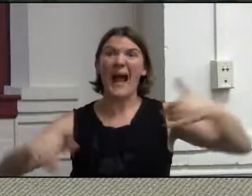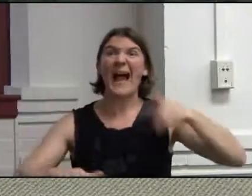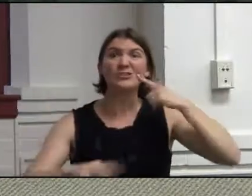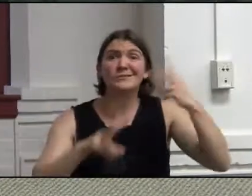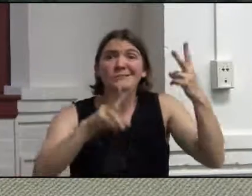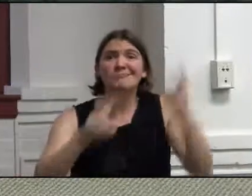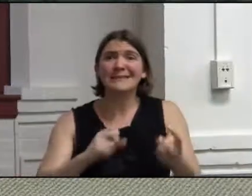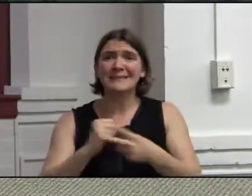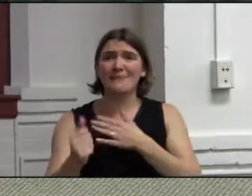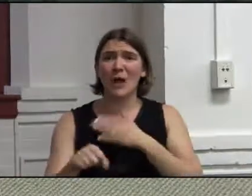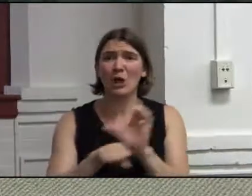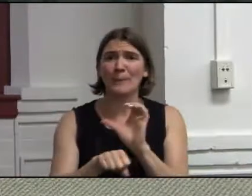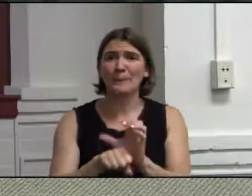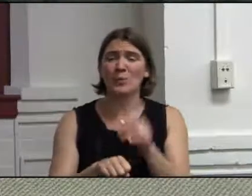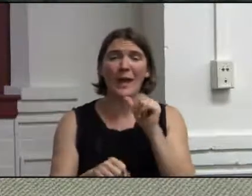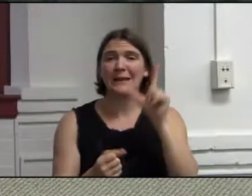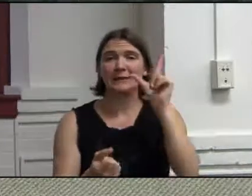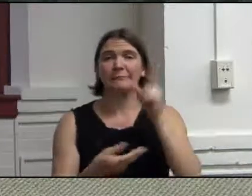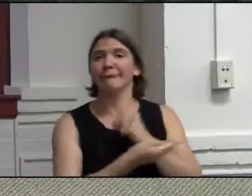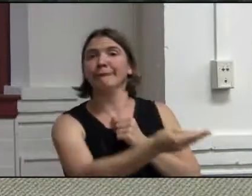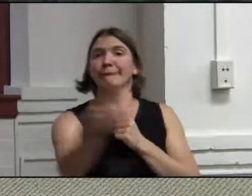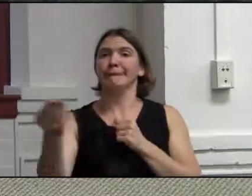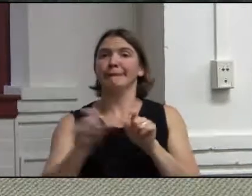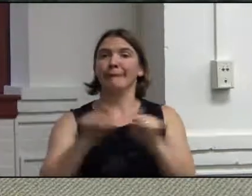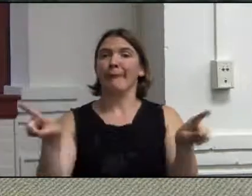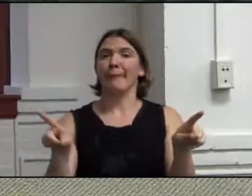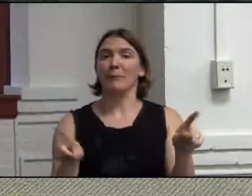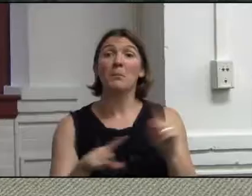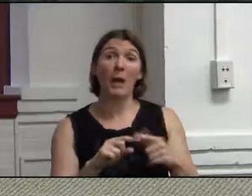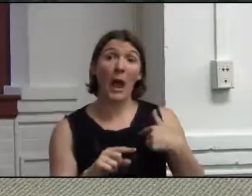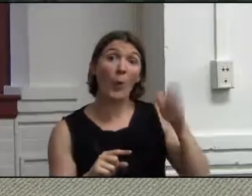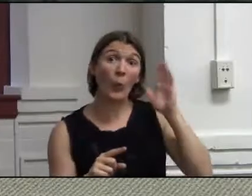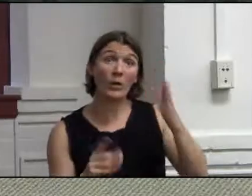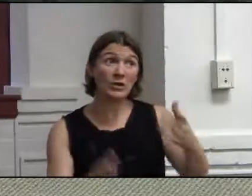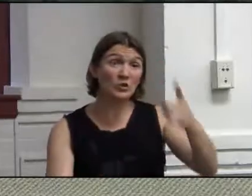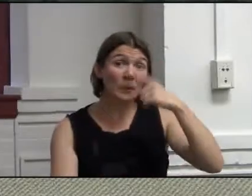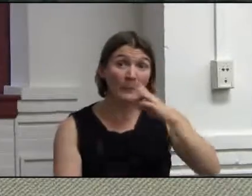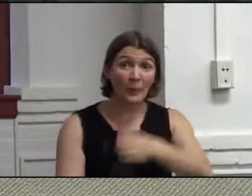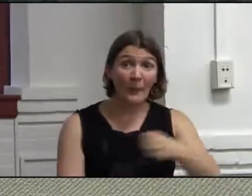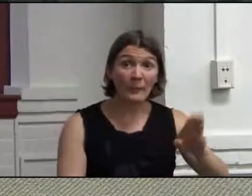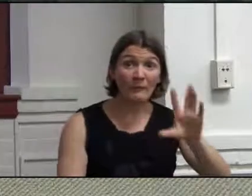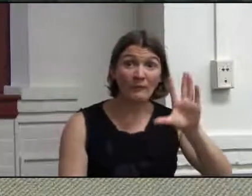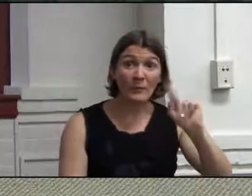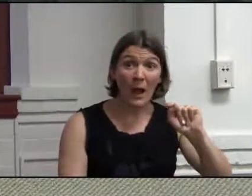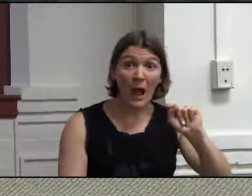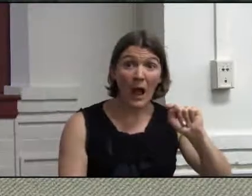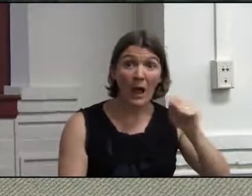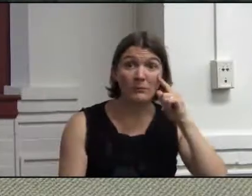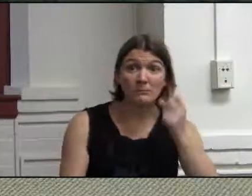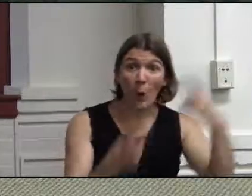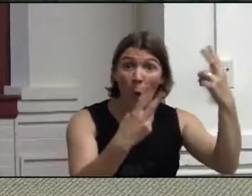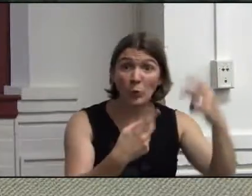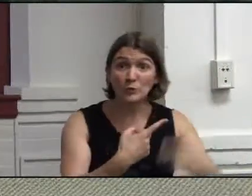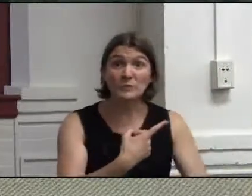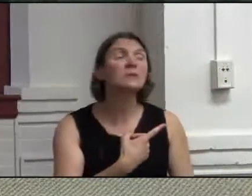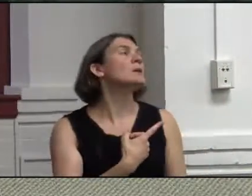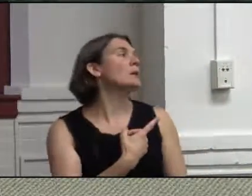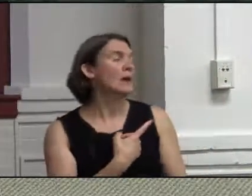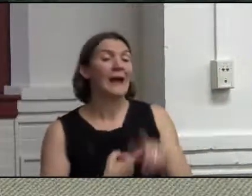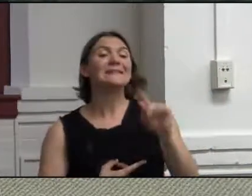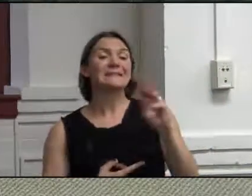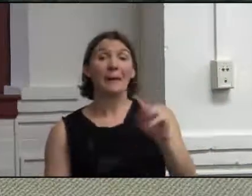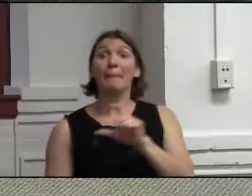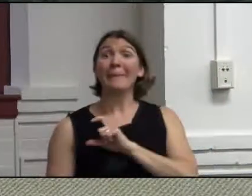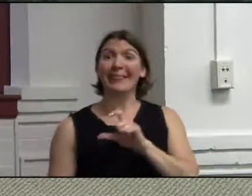it to my computer, but hadn't gotten around to posting it yet. Okay. Maybe if the Brattleboro Vermont page can post it out. Yeah, or- and I know the